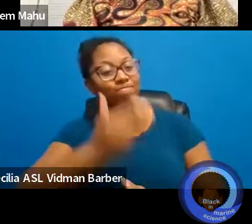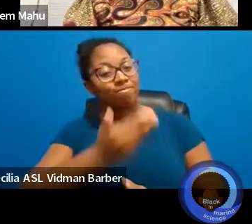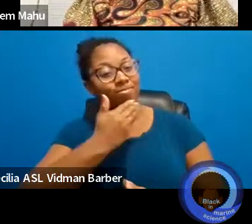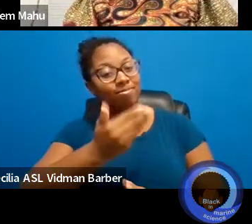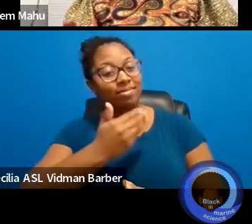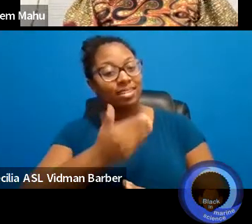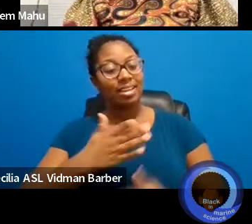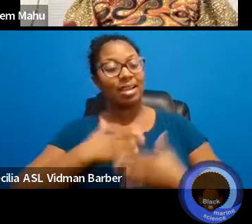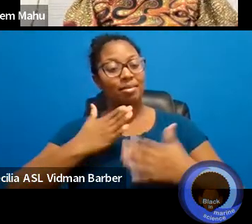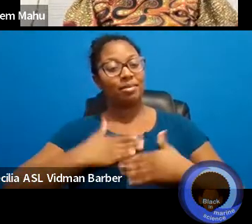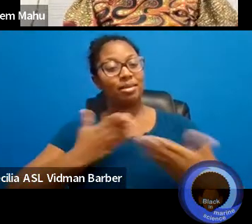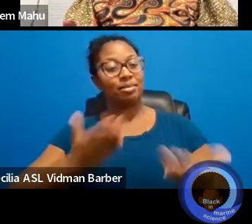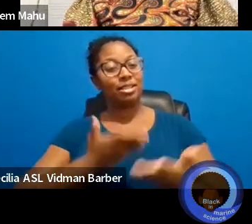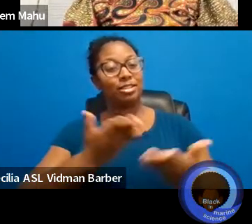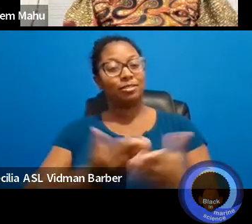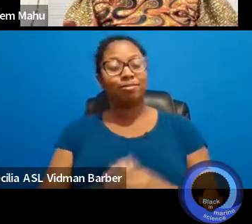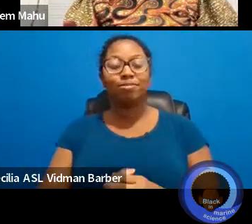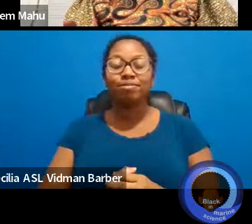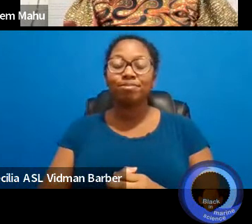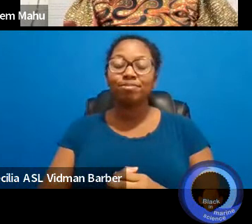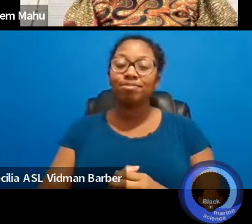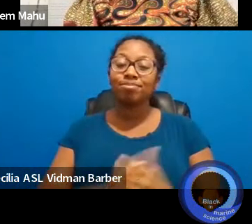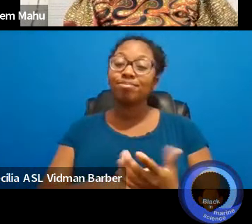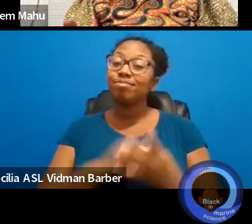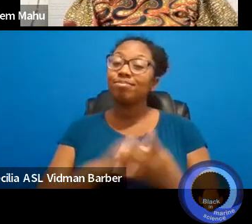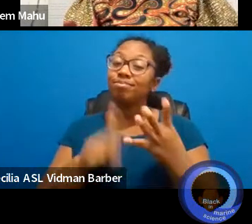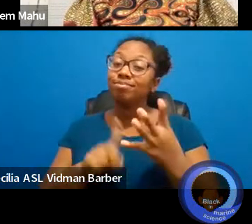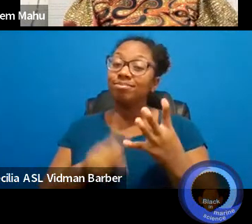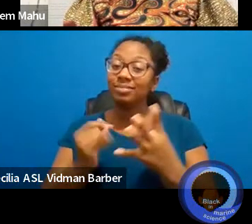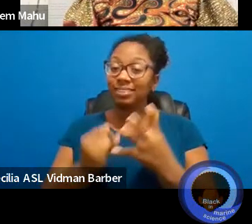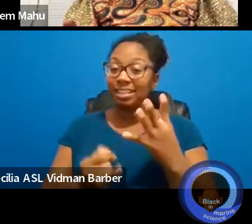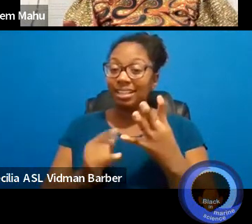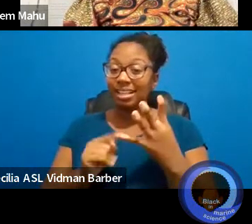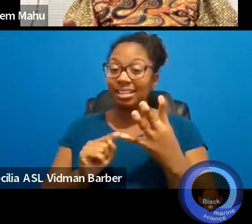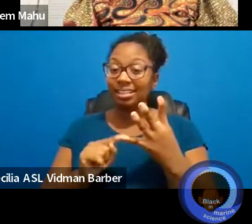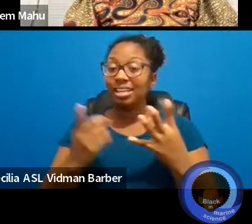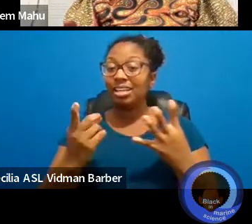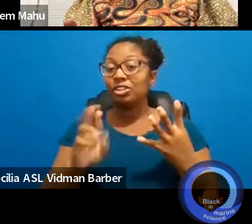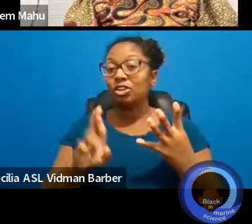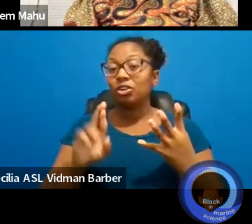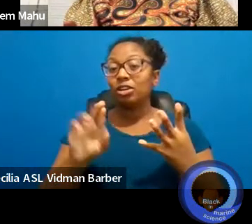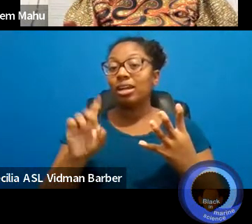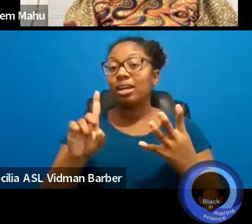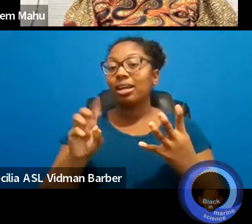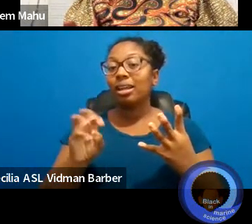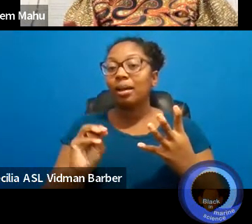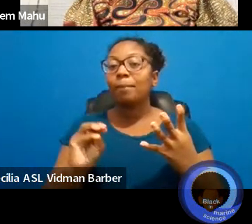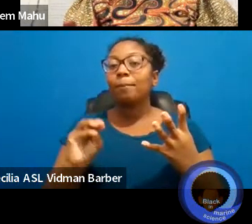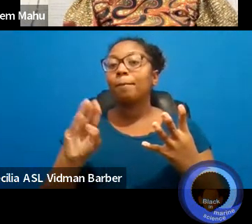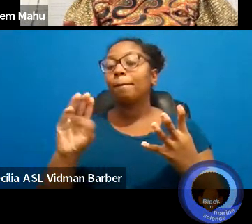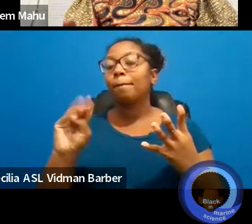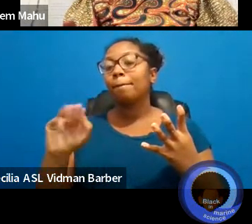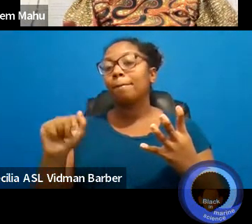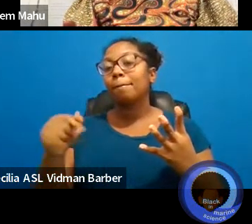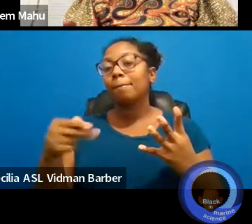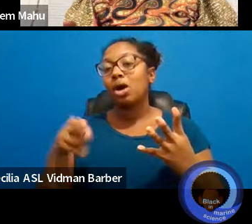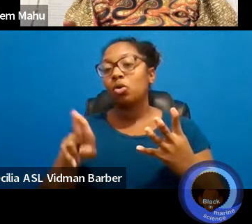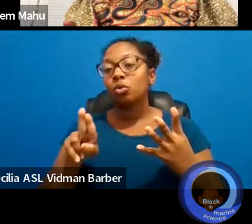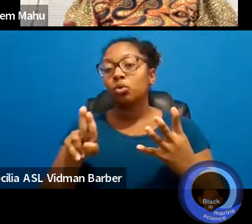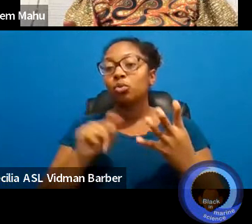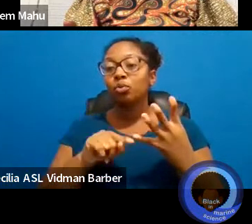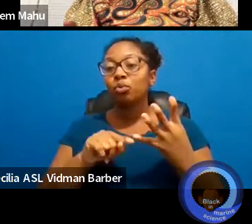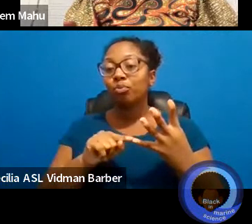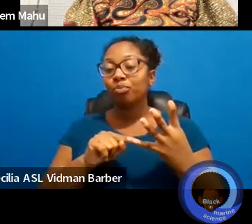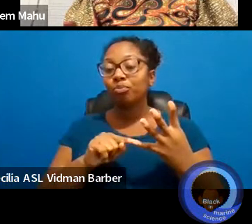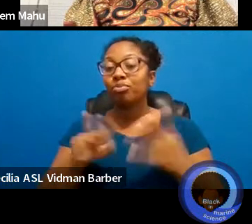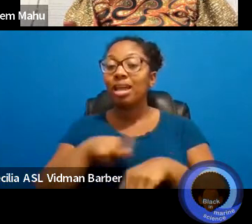here. And last but definitely not least, Dr. Edem Mahu. Dr. Edem Mahu is